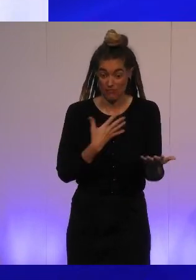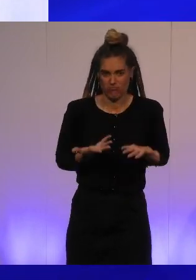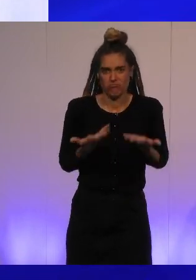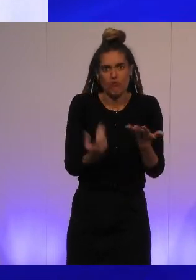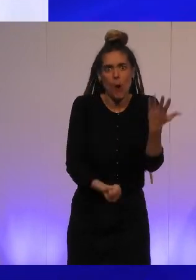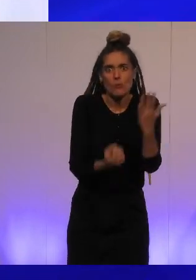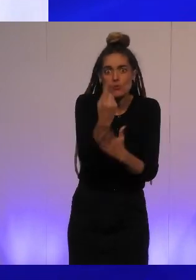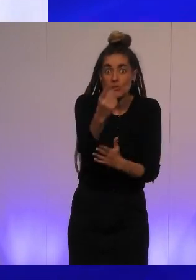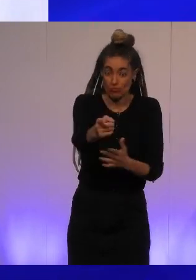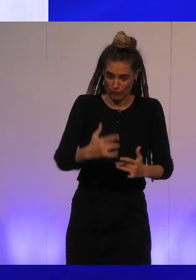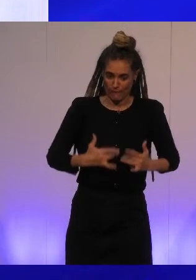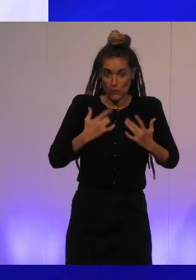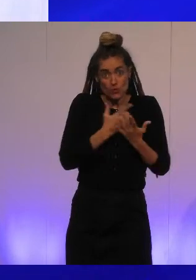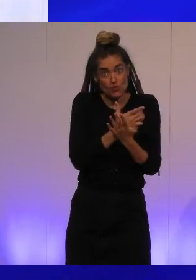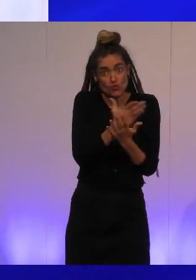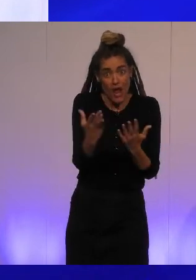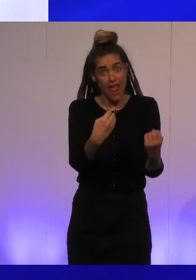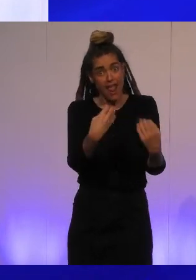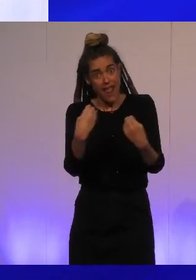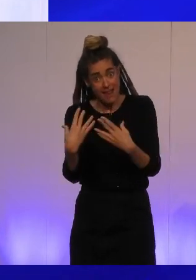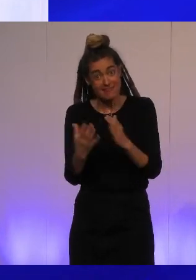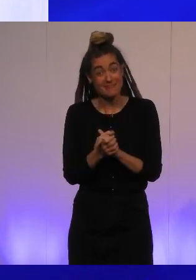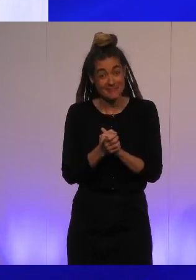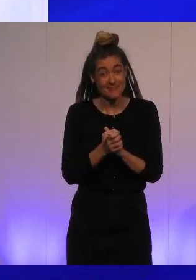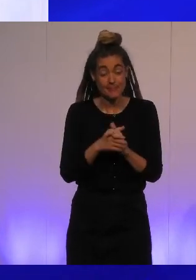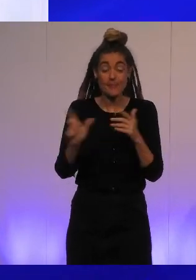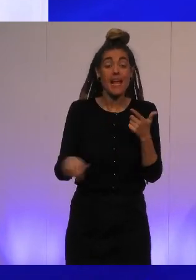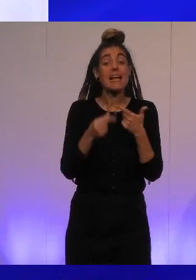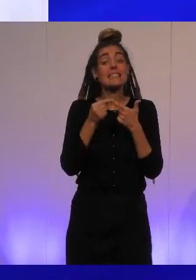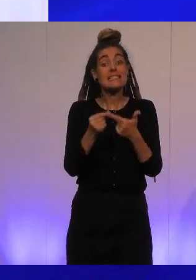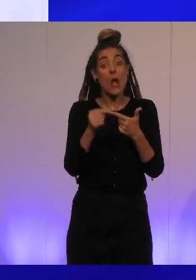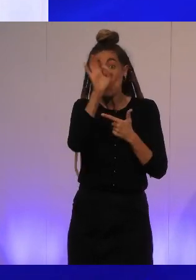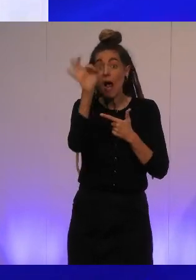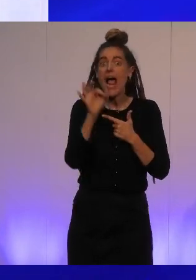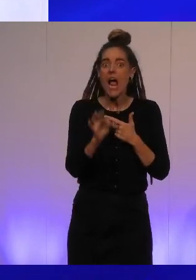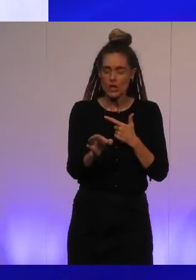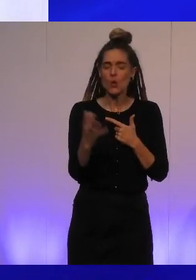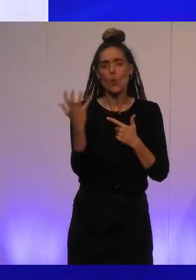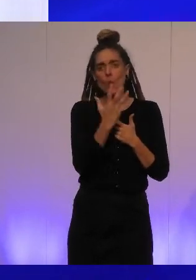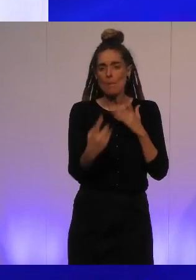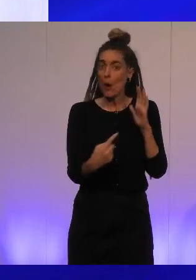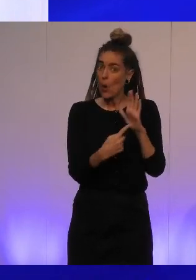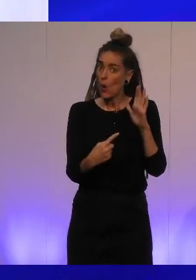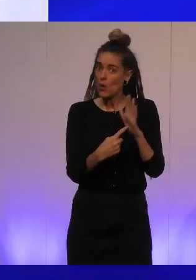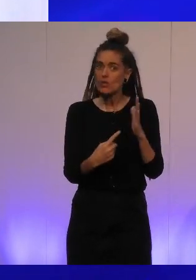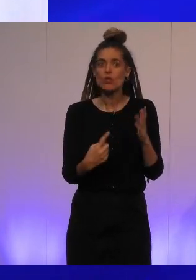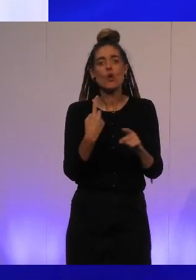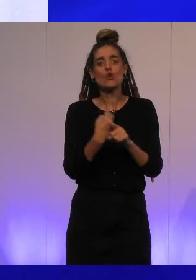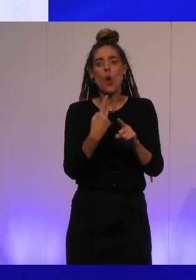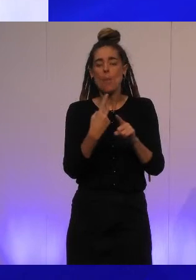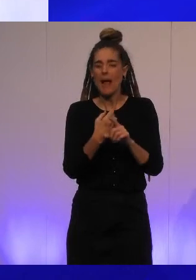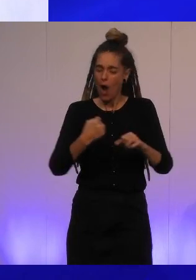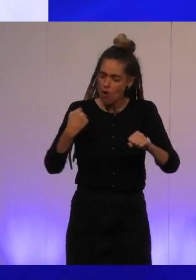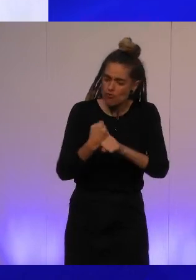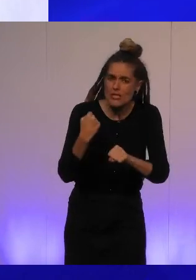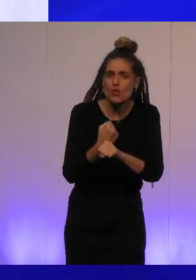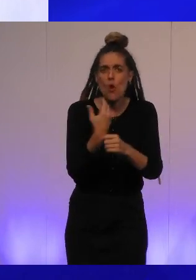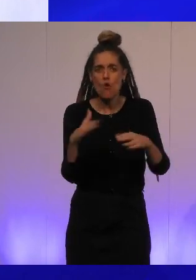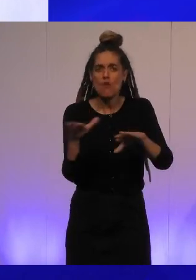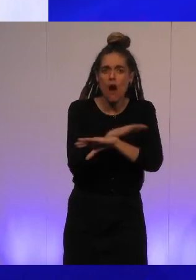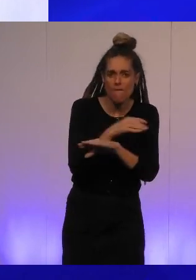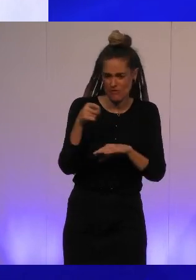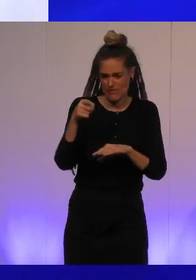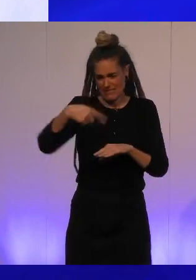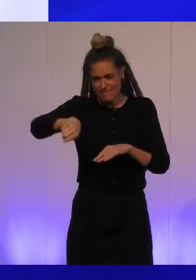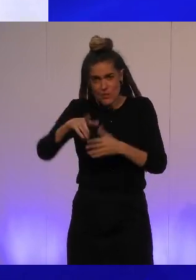us. The second question's a really important one, Angie. It's about restoration and recovery of services. We all